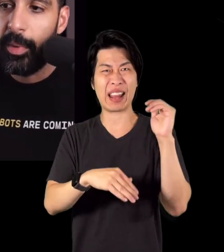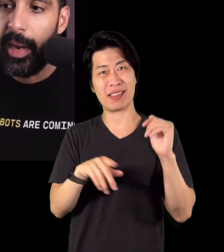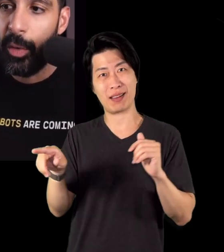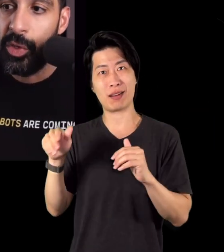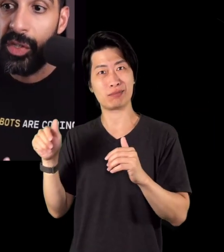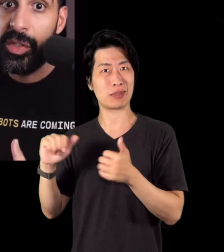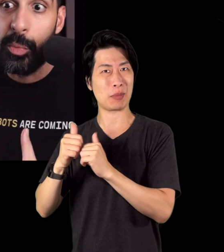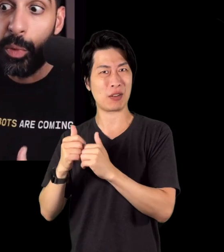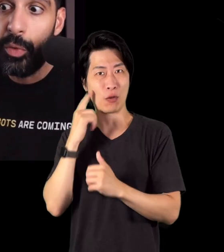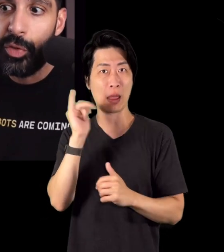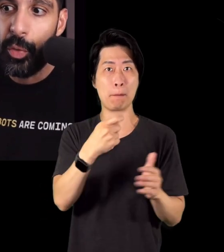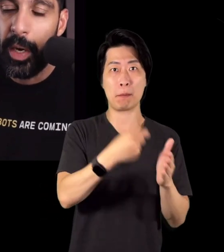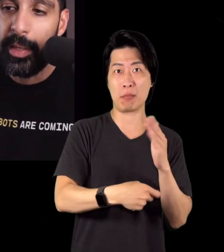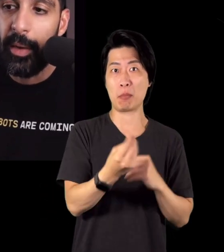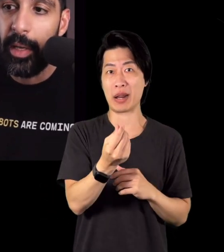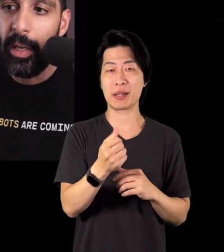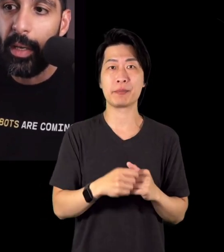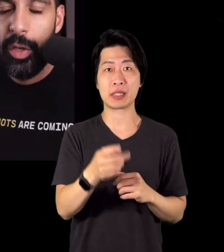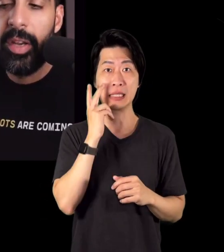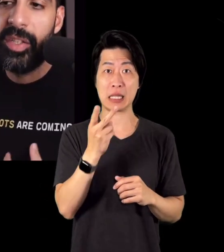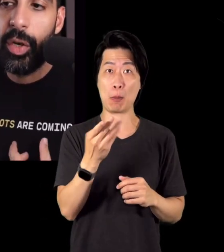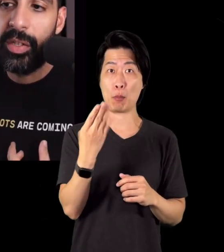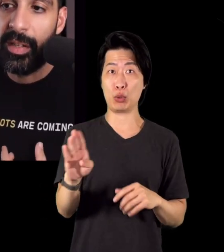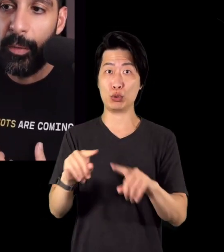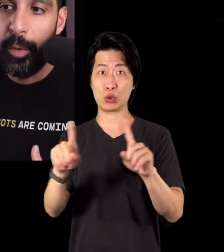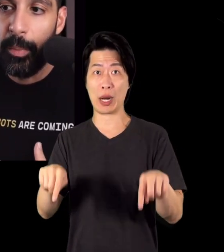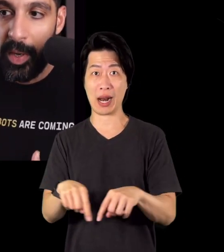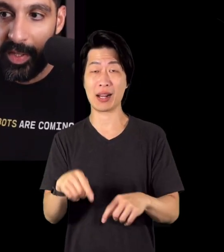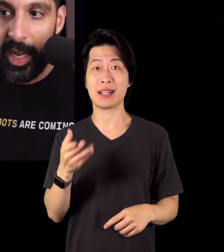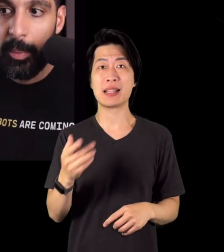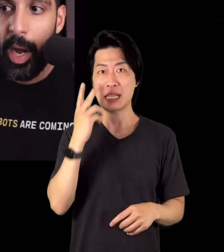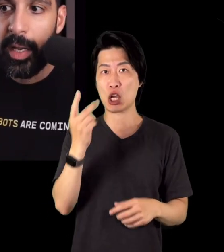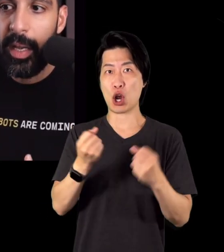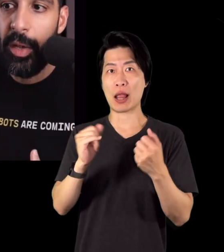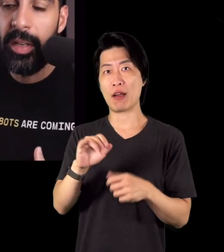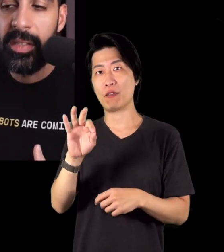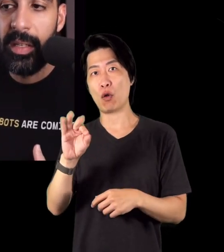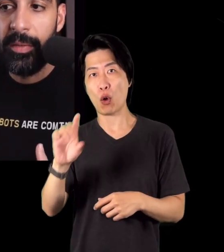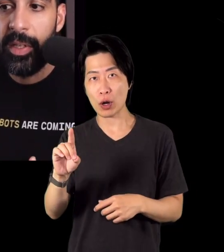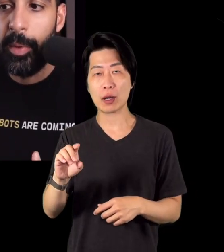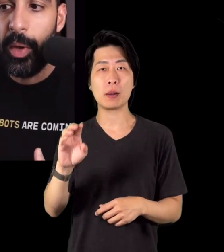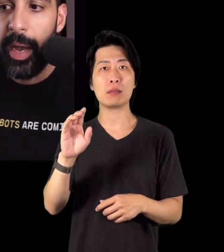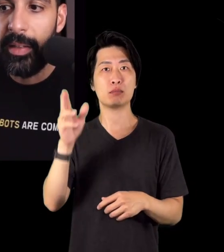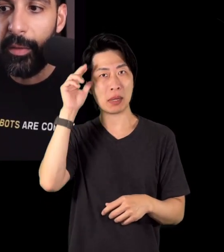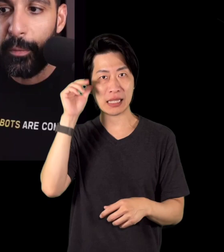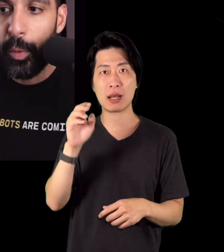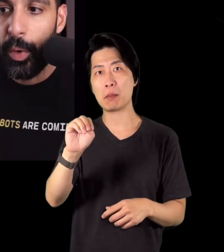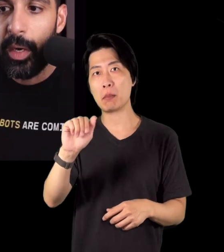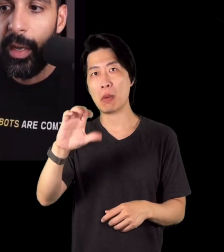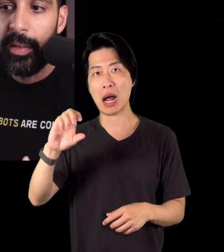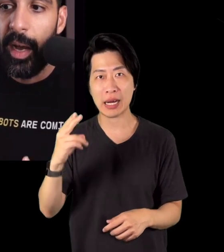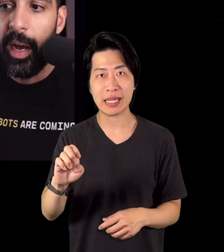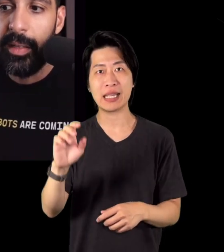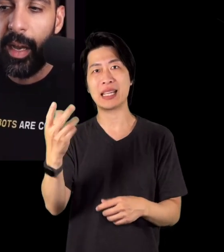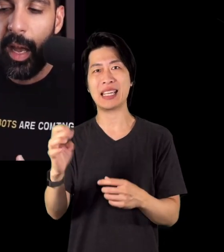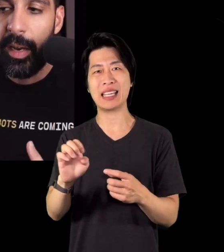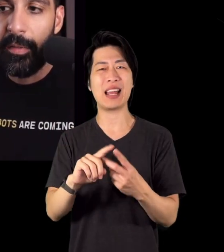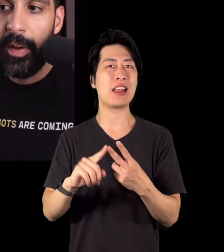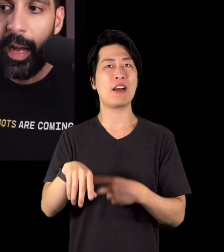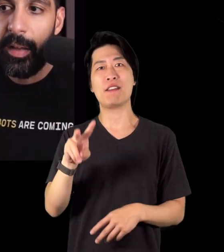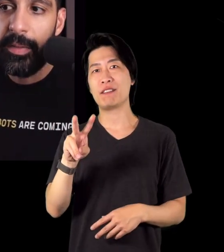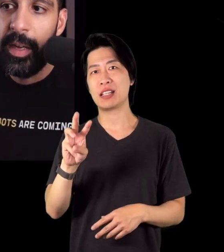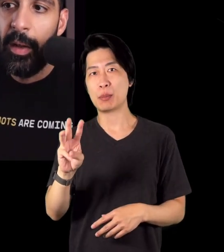price bracket, which is this blue square down here, you can see cars like the Ford Mustang Mach-E, you can see the VW ID4, the Hyundai